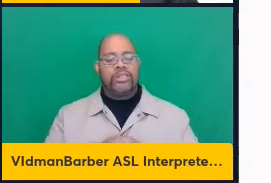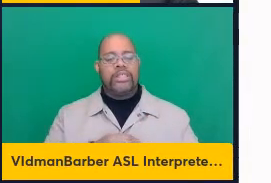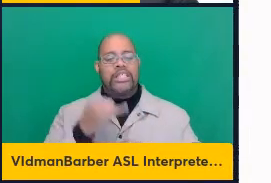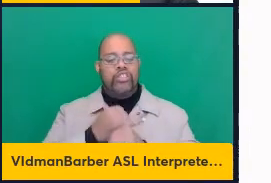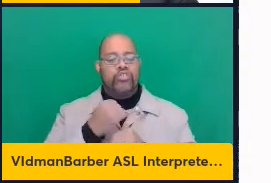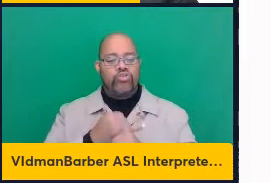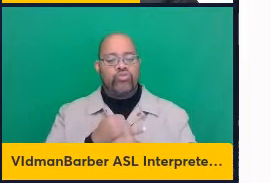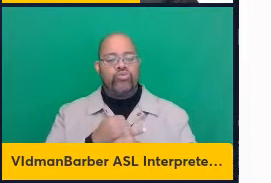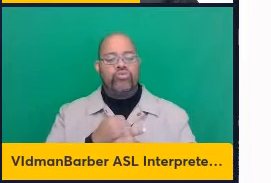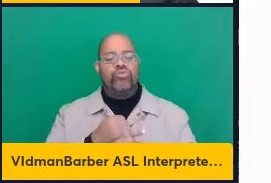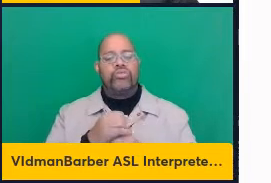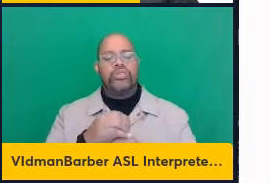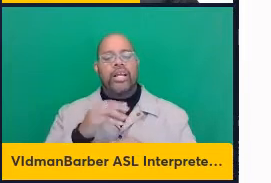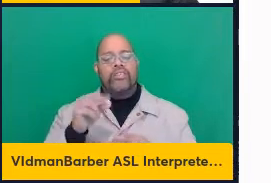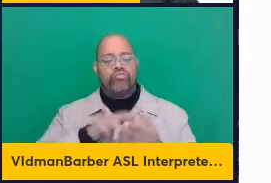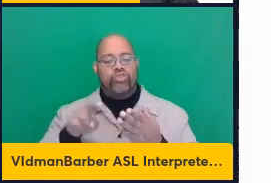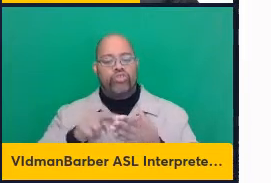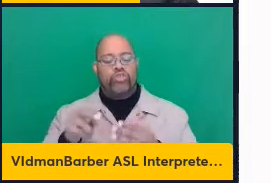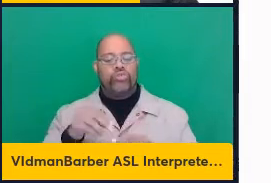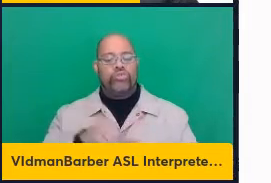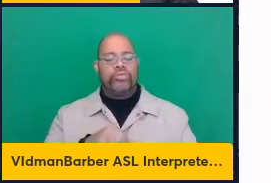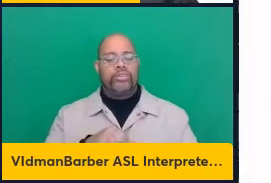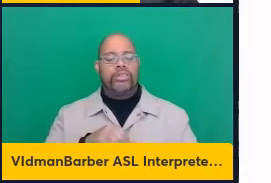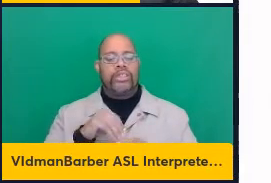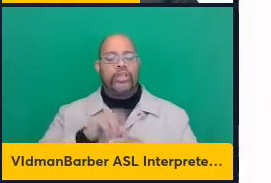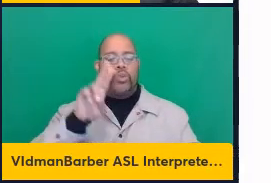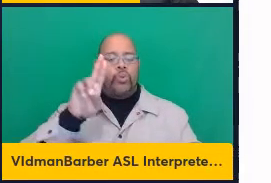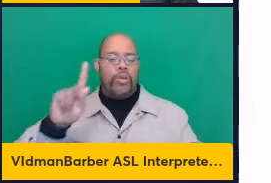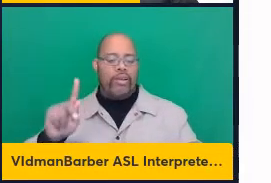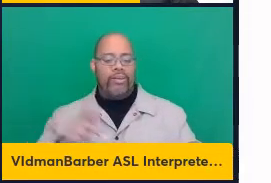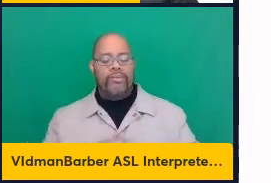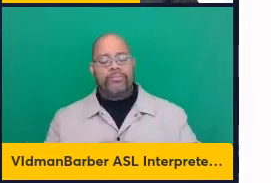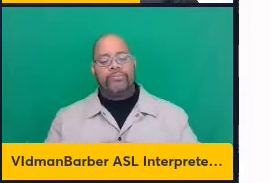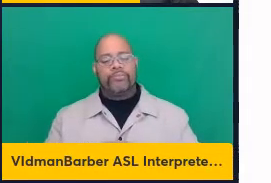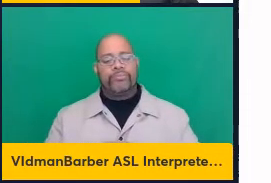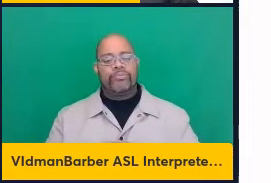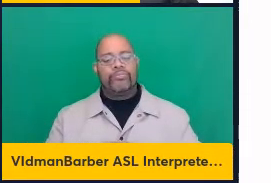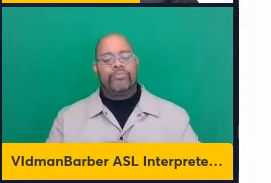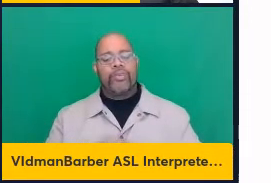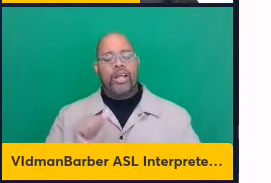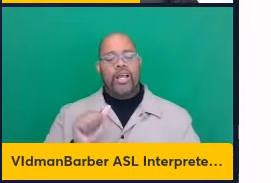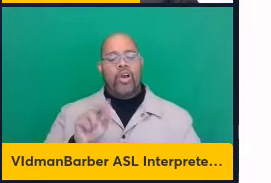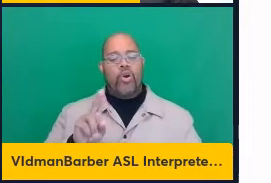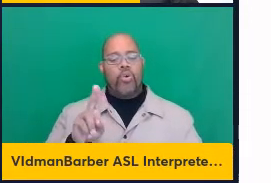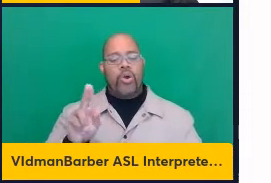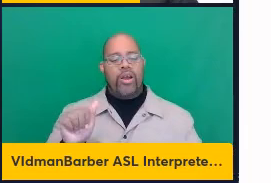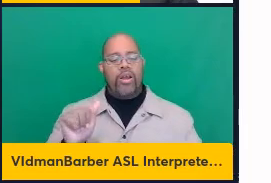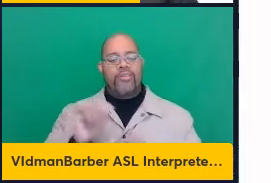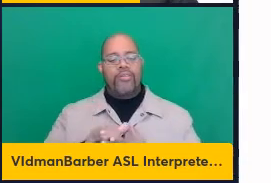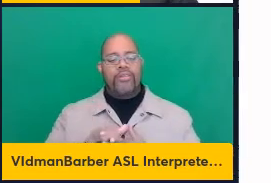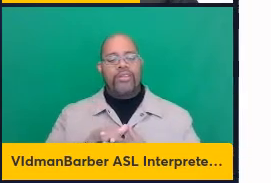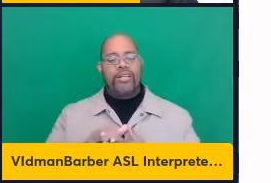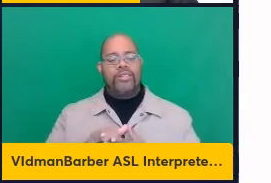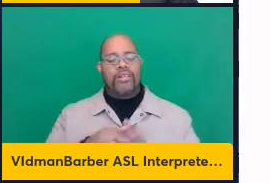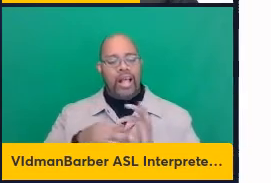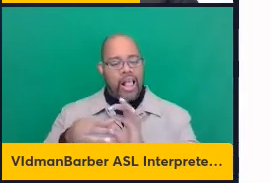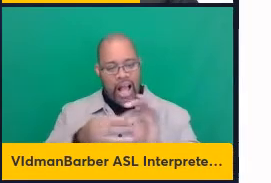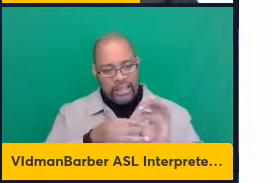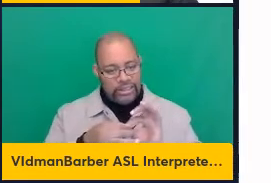Institute in the Research Institute in the UK. ARUA is African Research Universities Alliance,